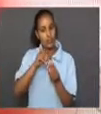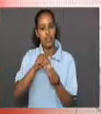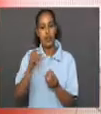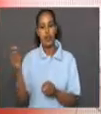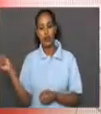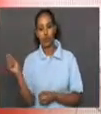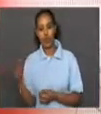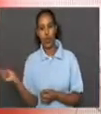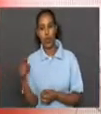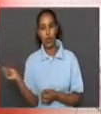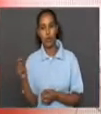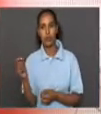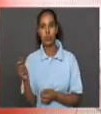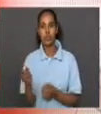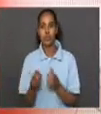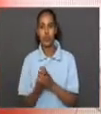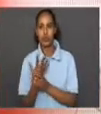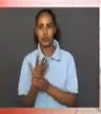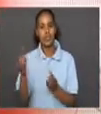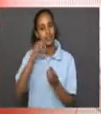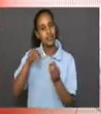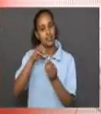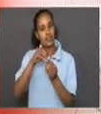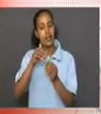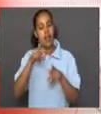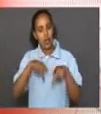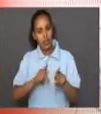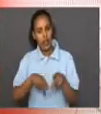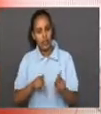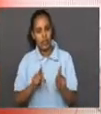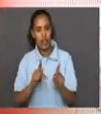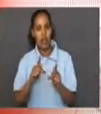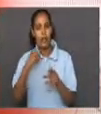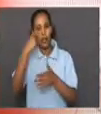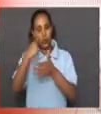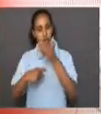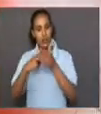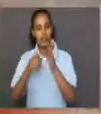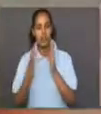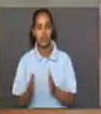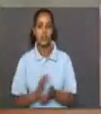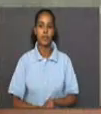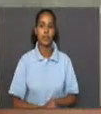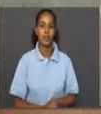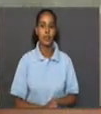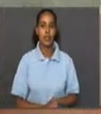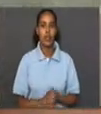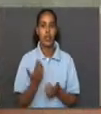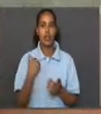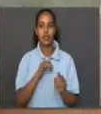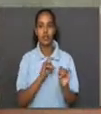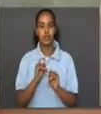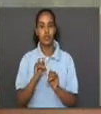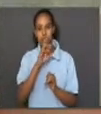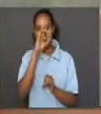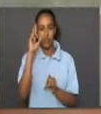crop growth and thus increase agricultural productivity. As is